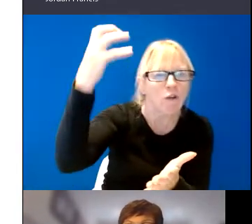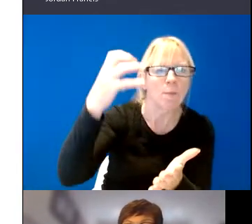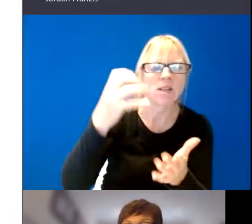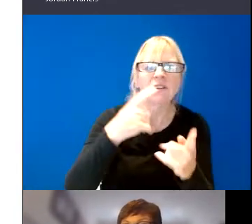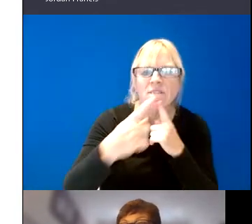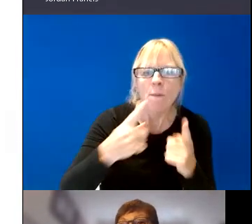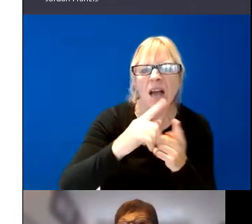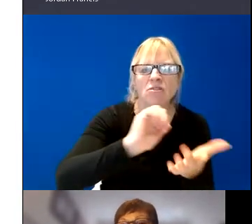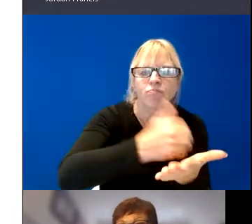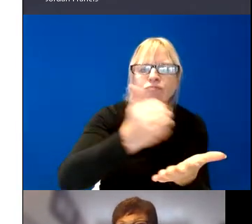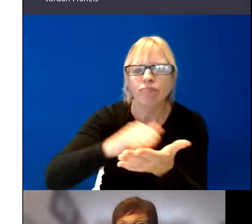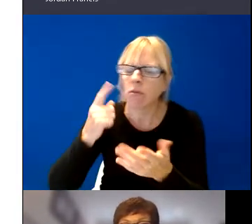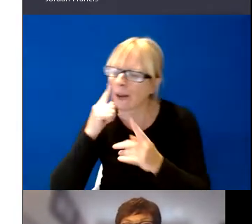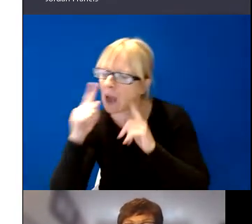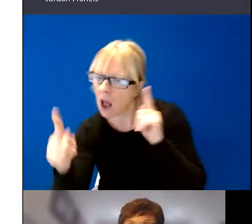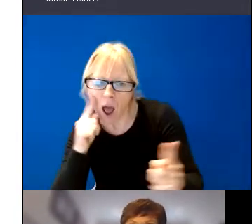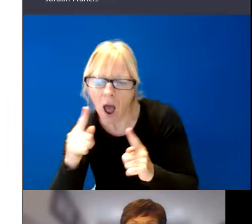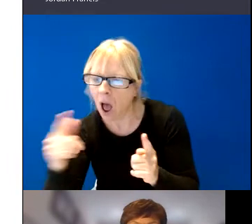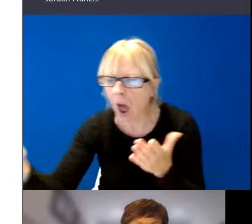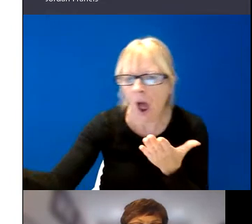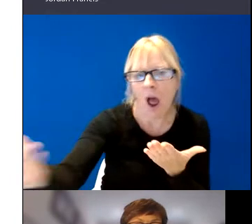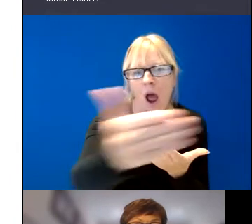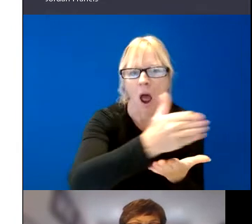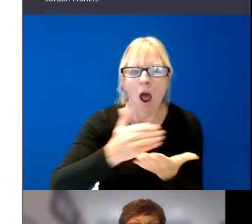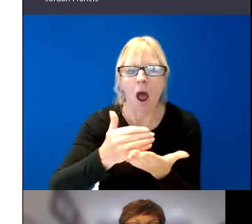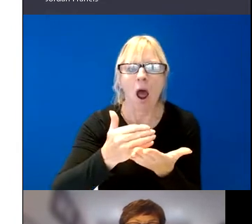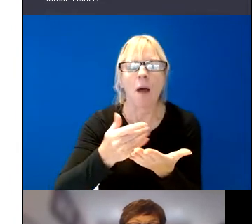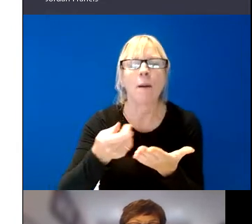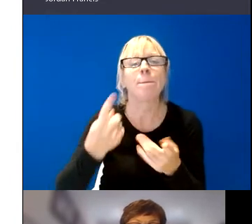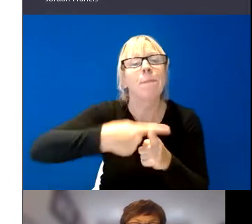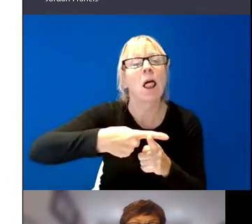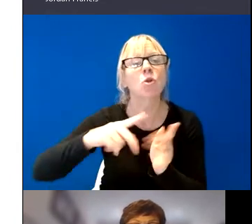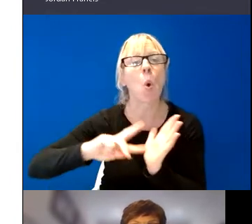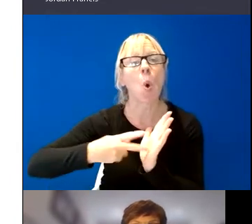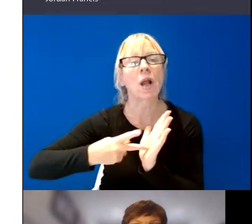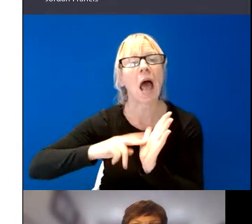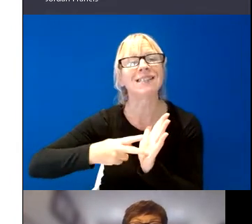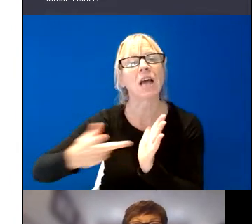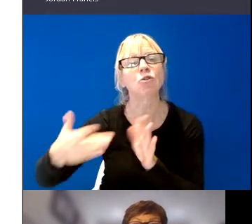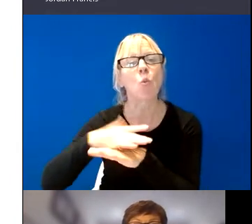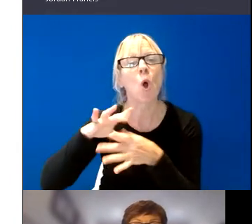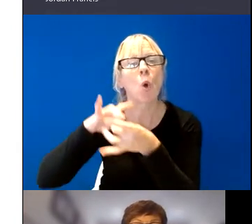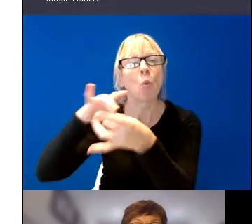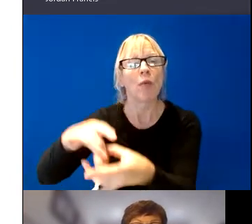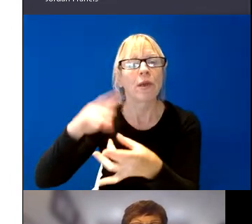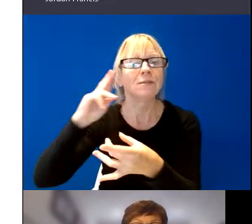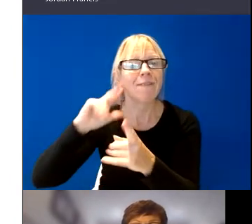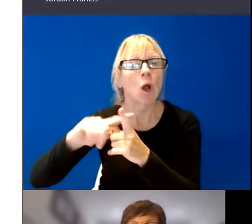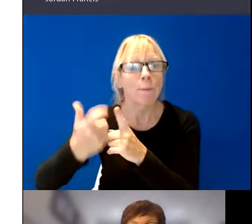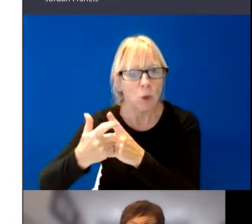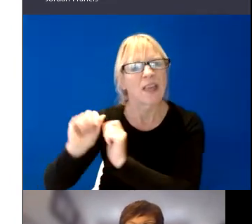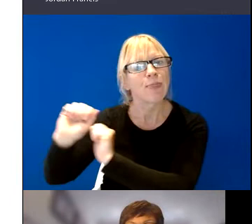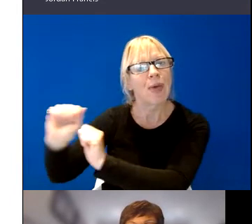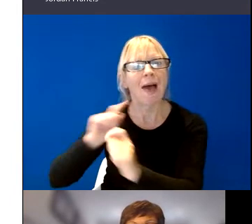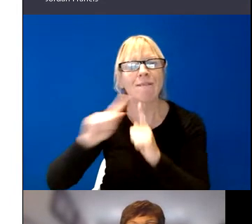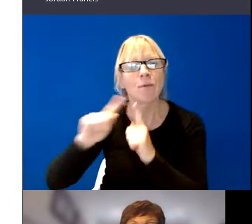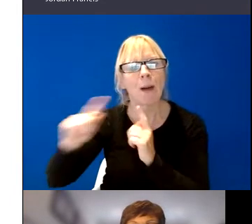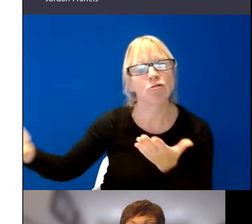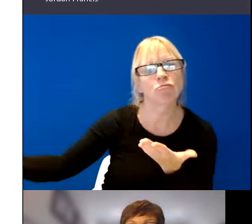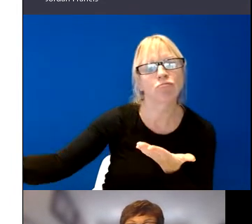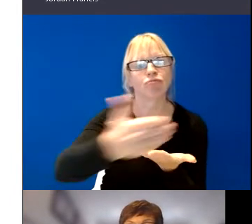then also by communities that serve the deaf community. And then we've also